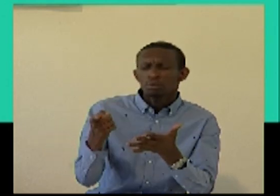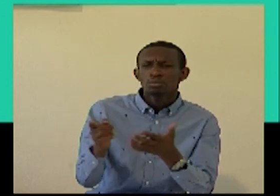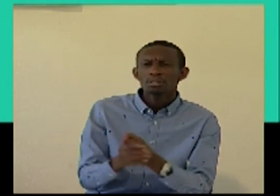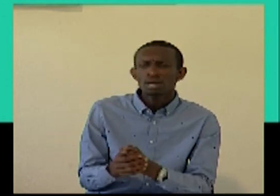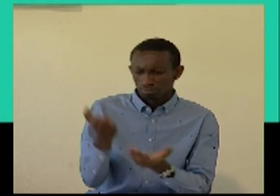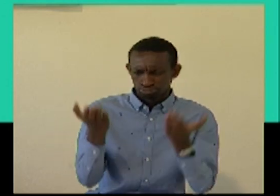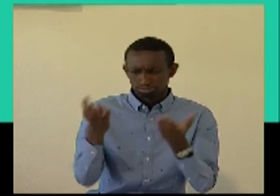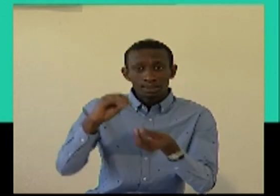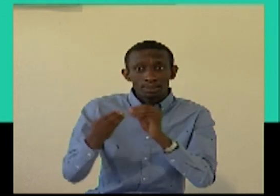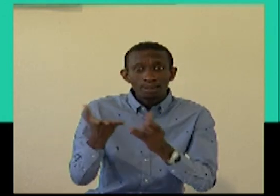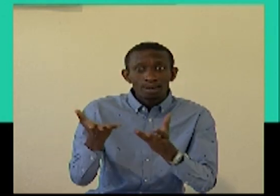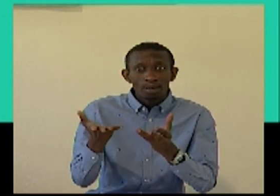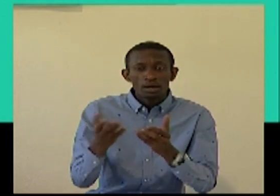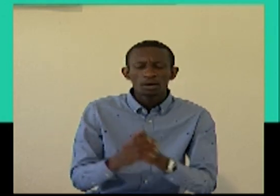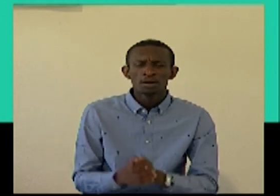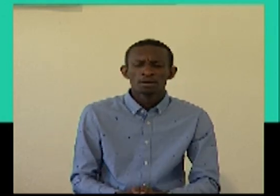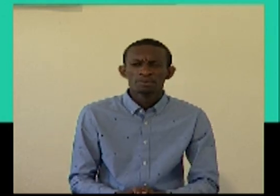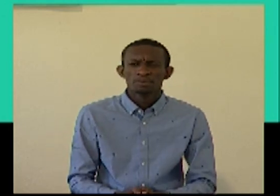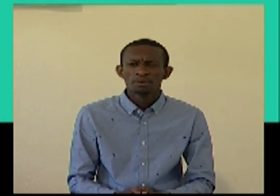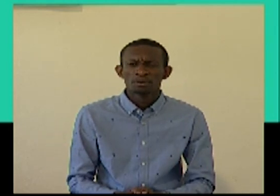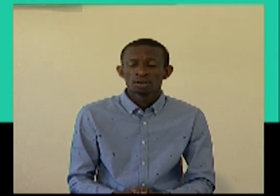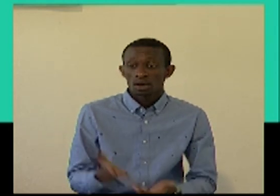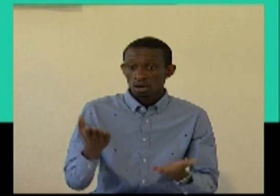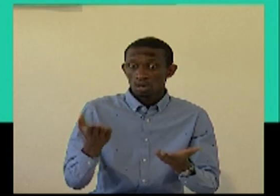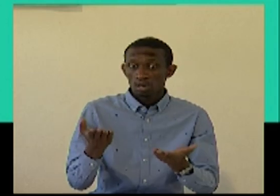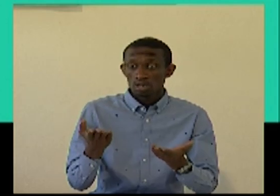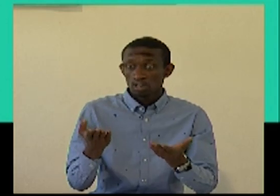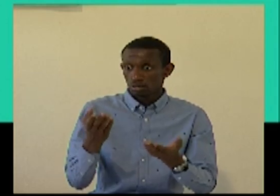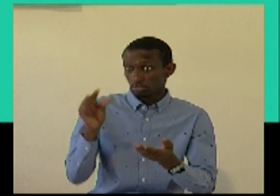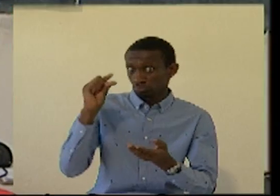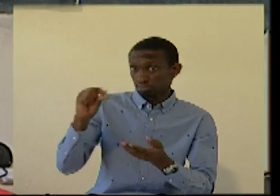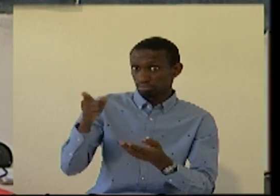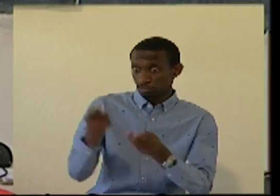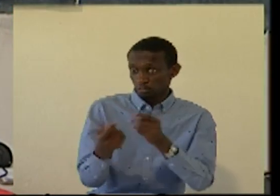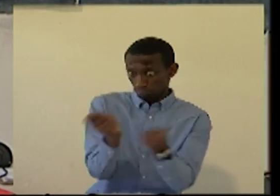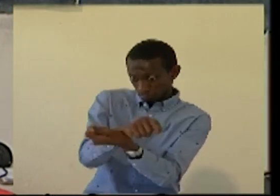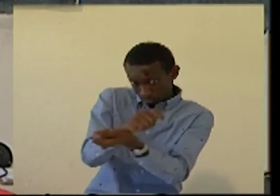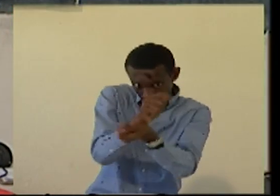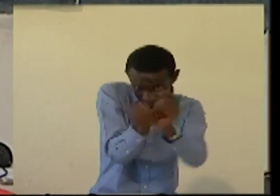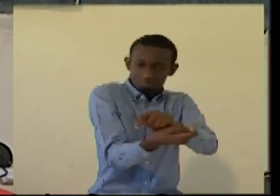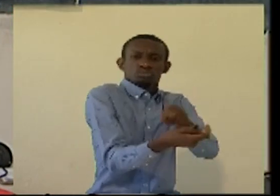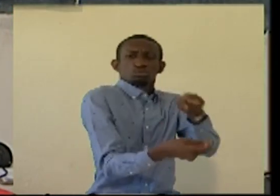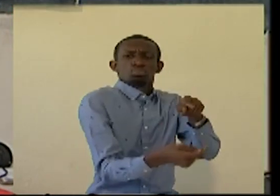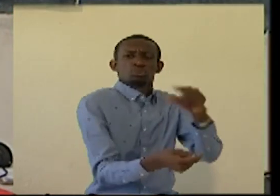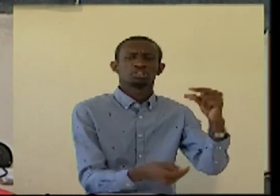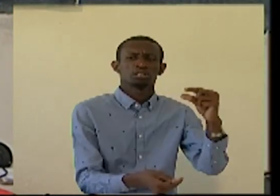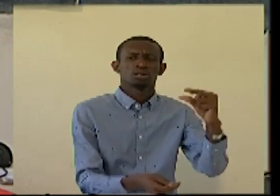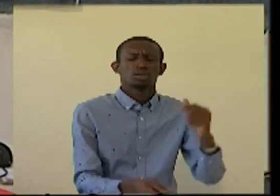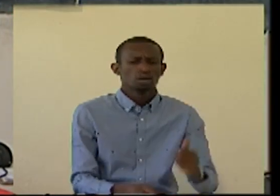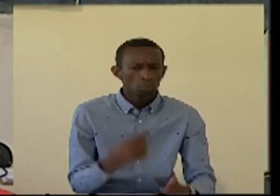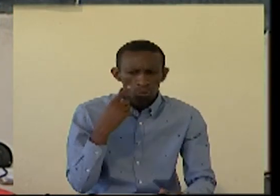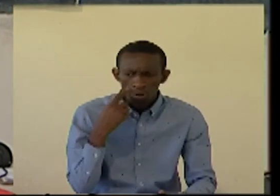when converted in 2 grams, when considered in 2 grams, it will be containing 1